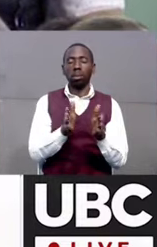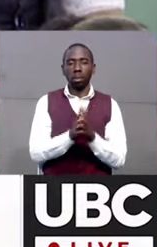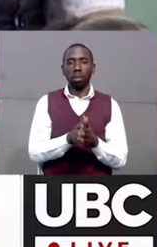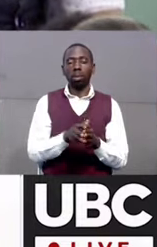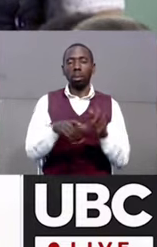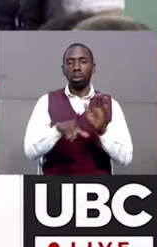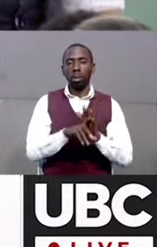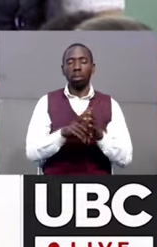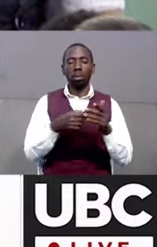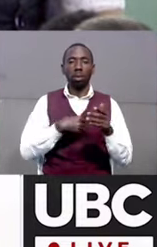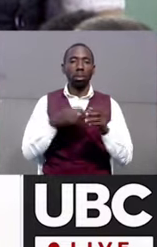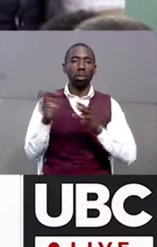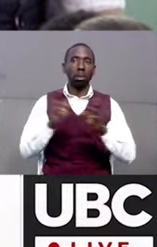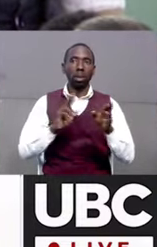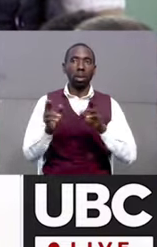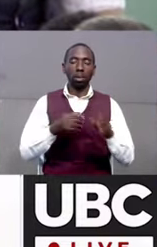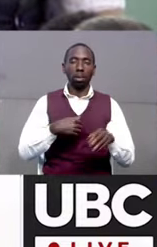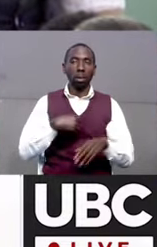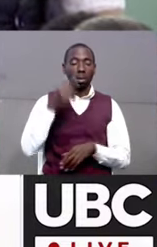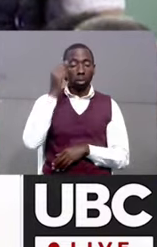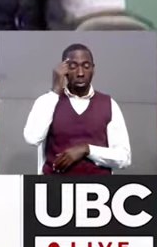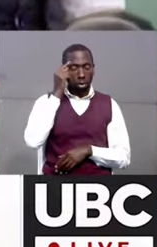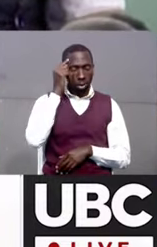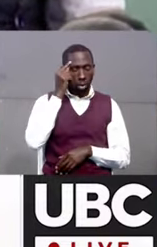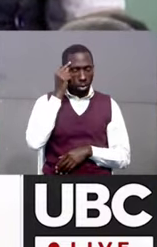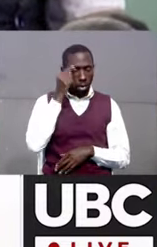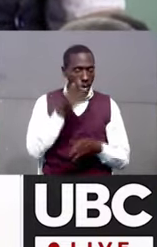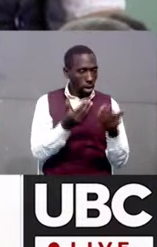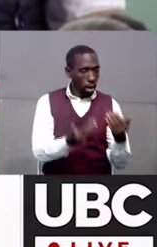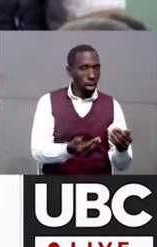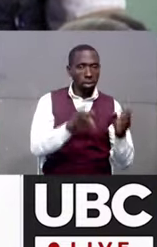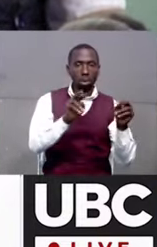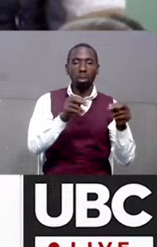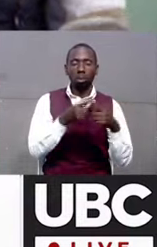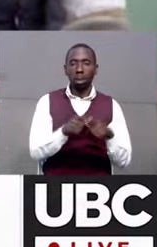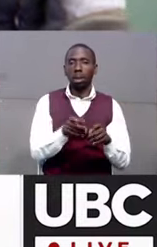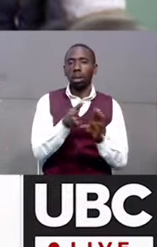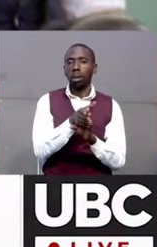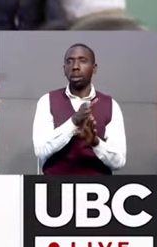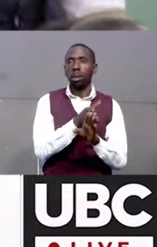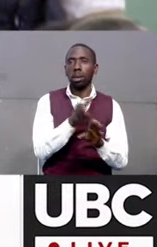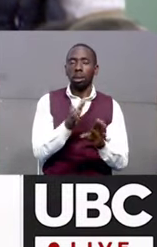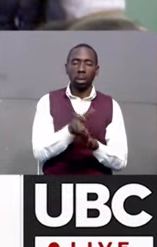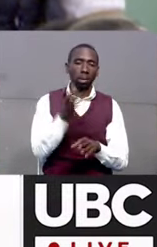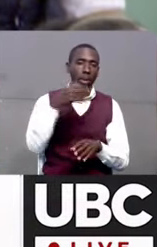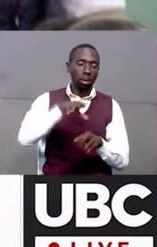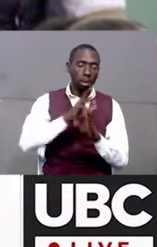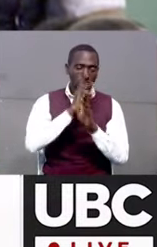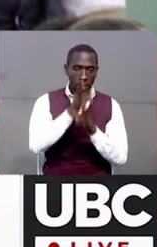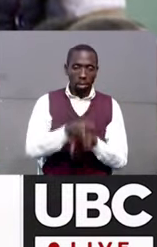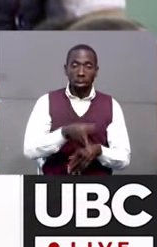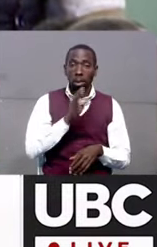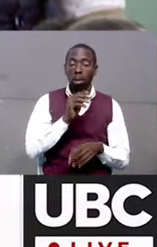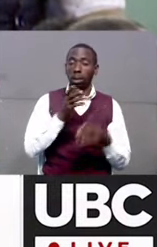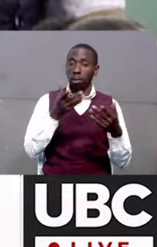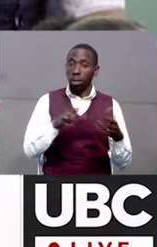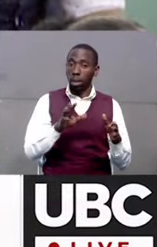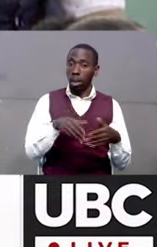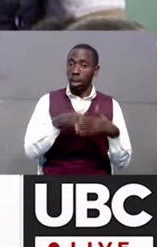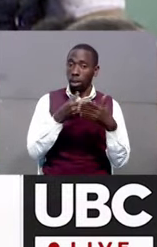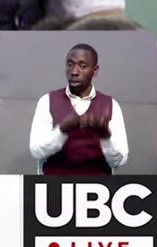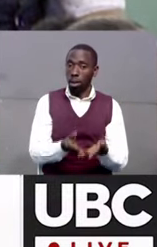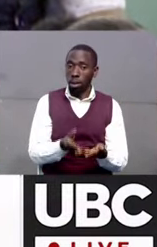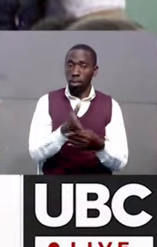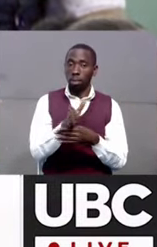So we thought we'll not pick that up right now. But as you had guided, Right Honourable Speaker, that after laying of the ministerial